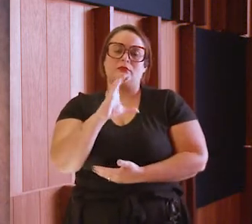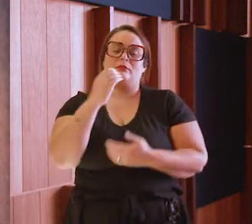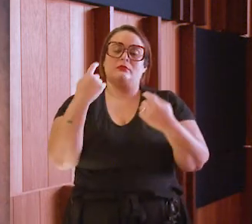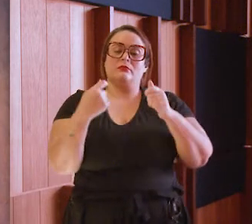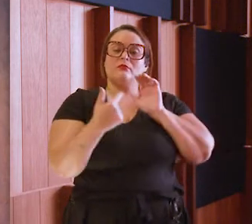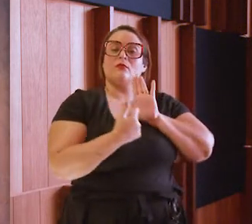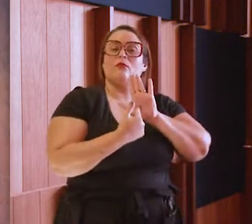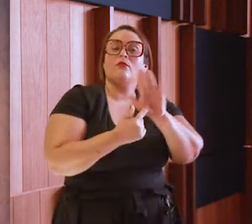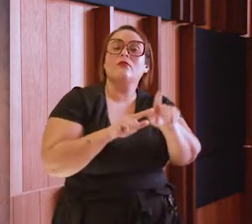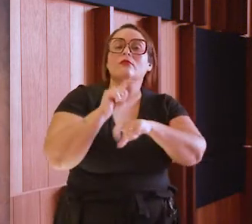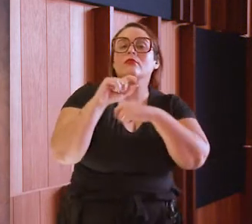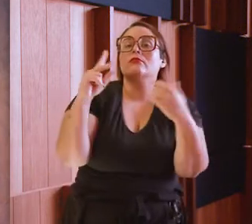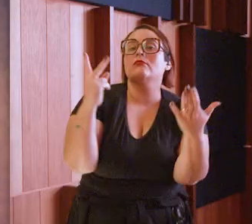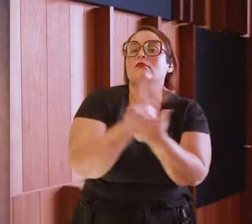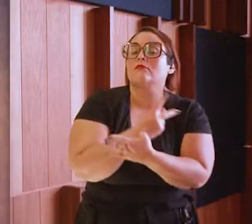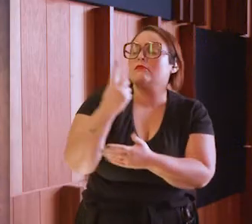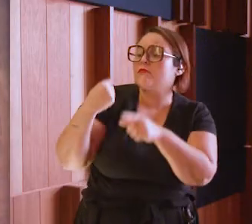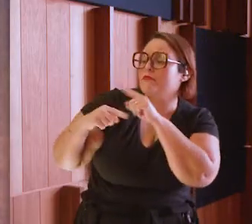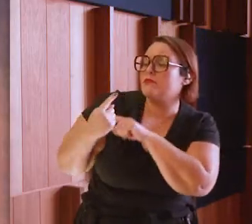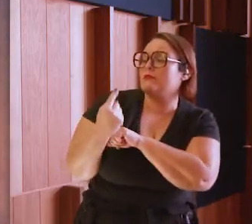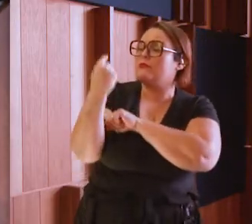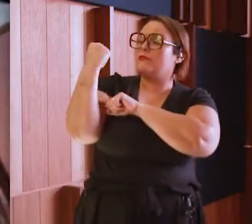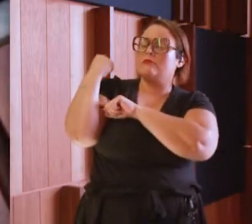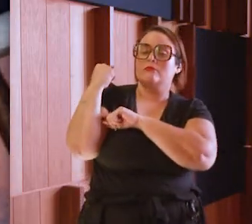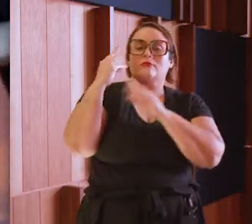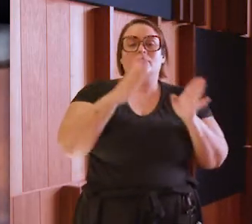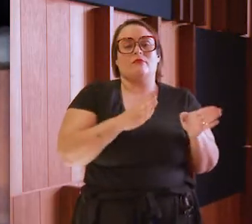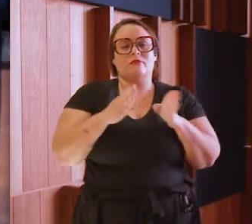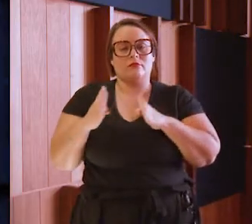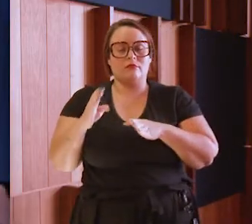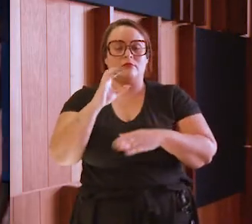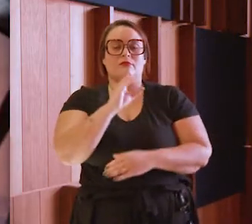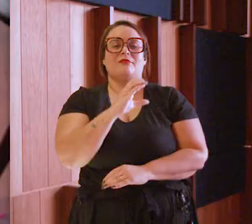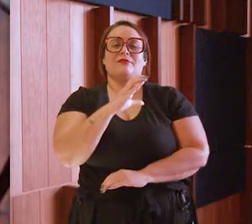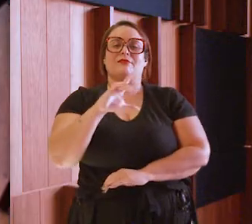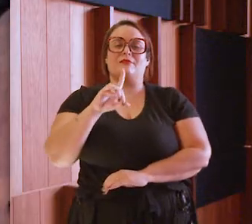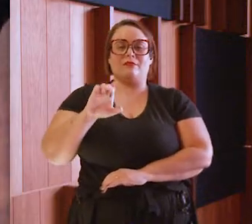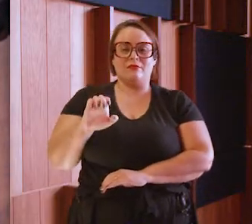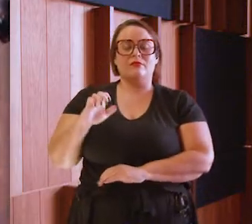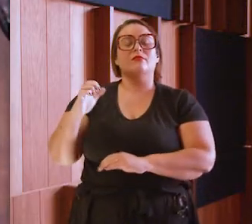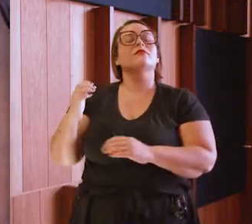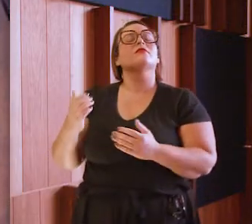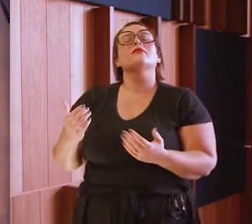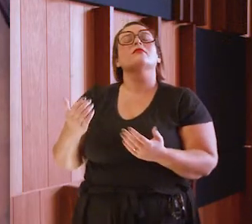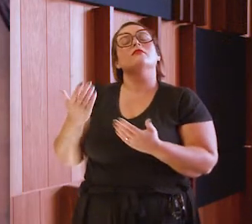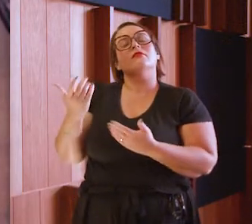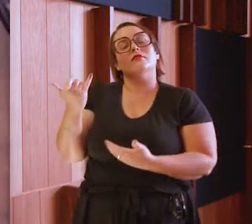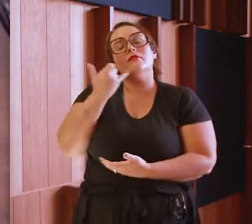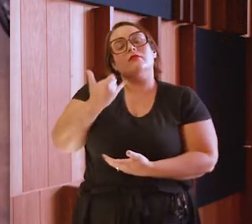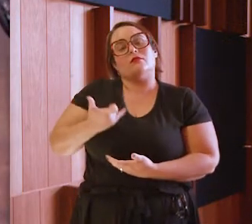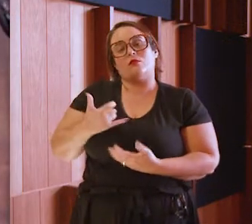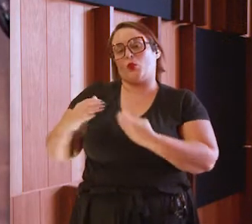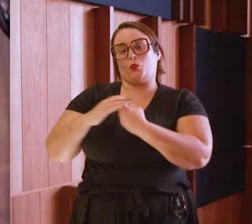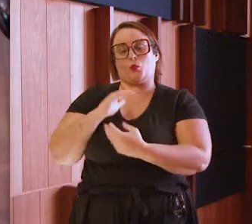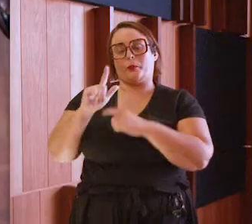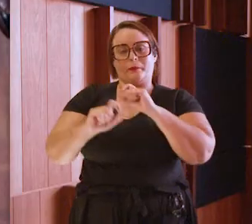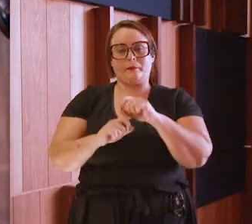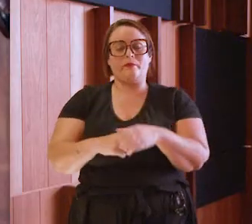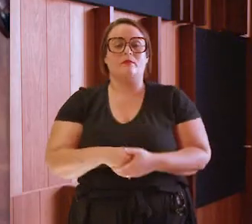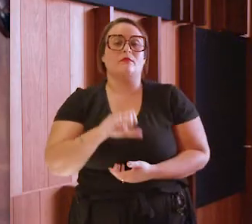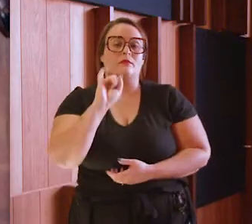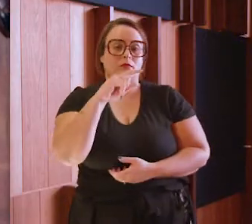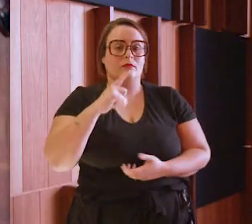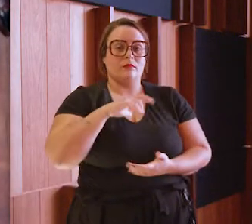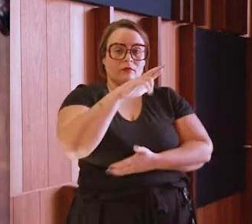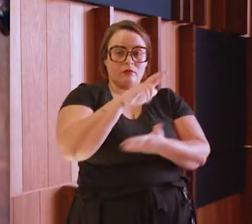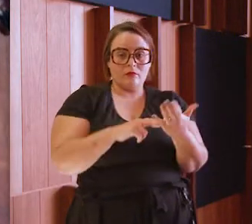jurisdiction. What the OECD has told us that if you make post-period transfer pricing adjustments and are not reflected in the books for the